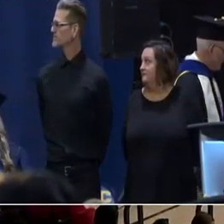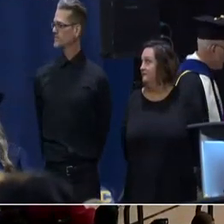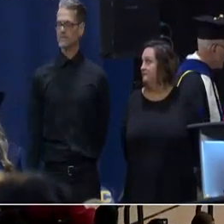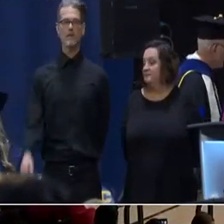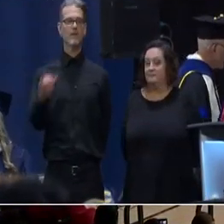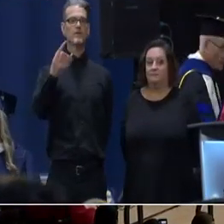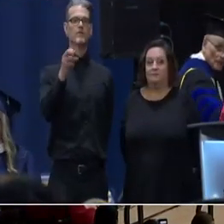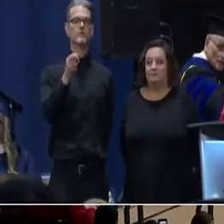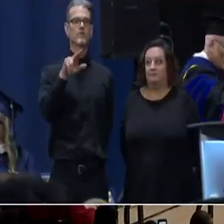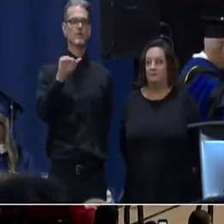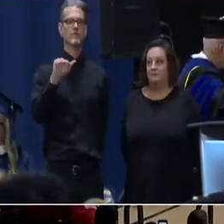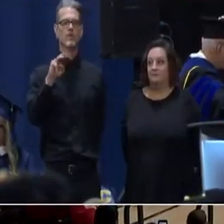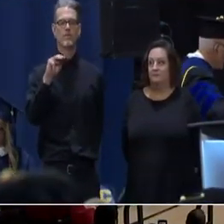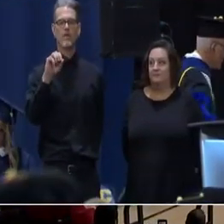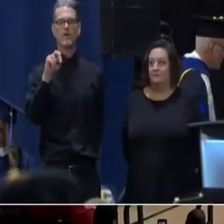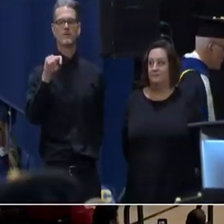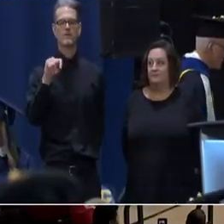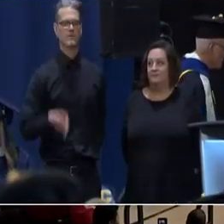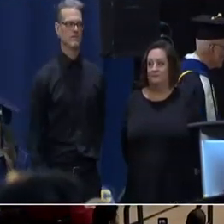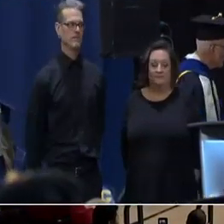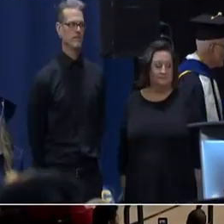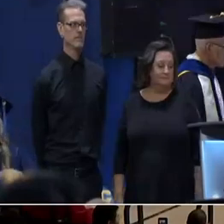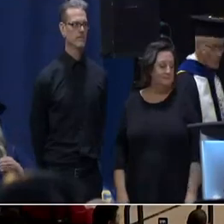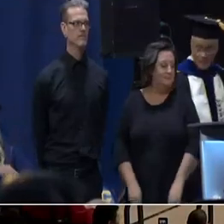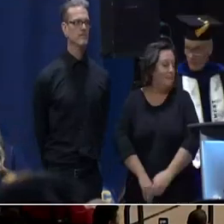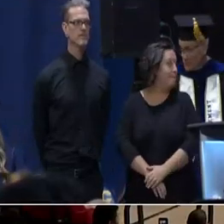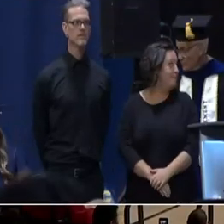Joshua Mond.